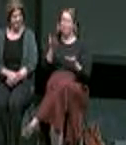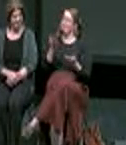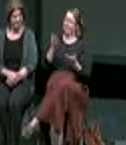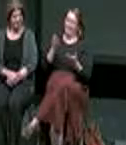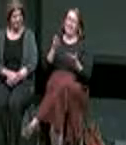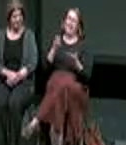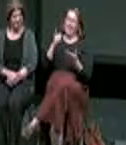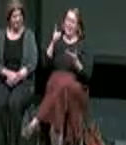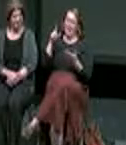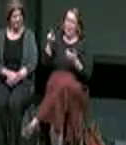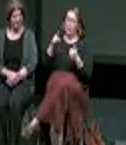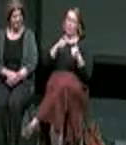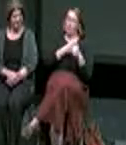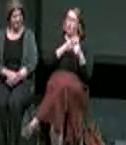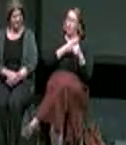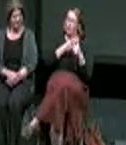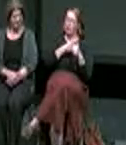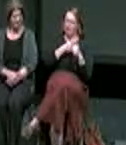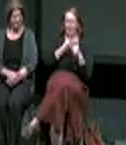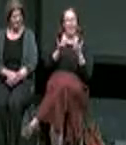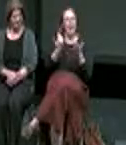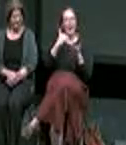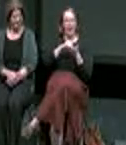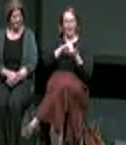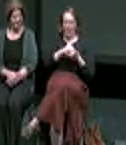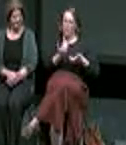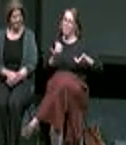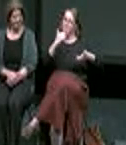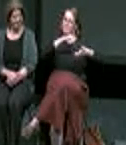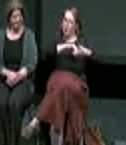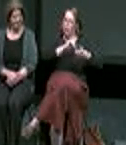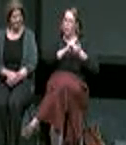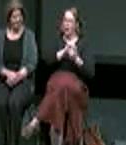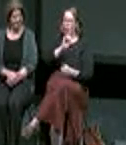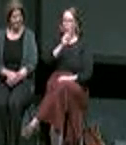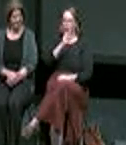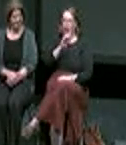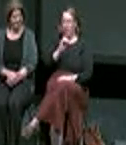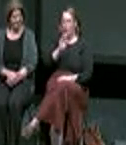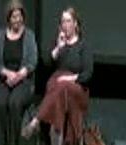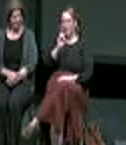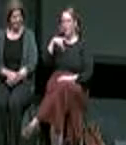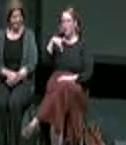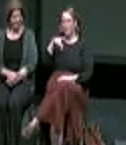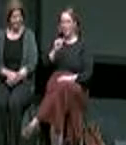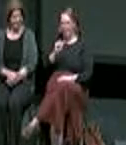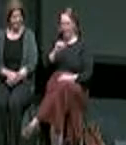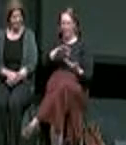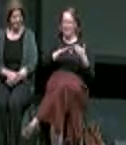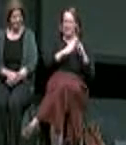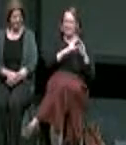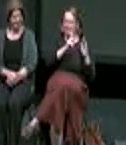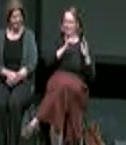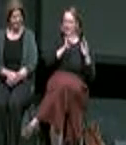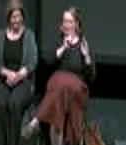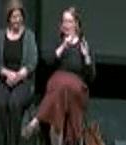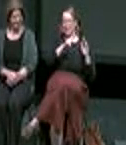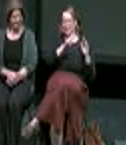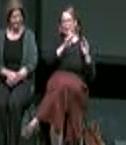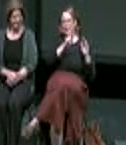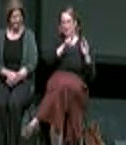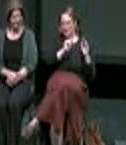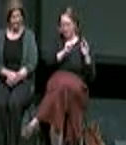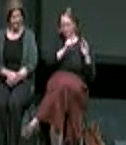first ones. And again, it was partnership with the Ohio EPA and the city of Kent that worked